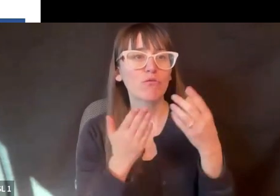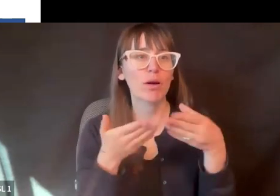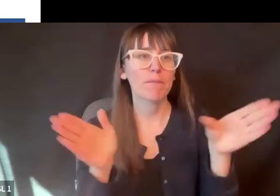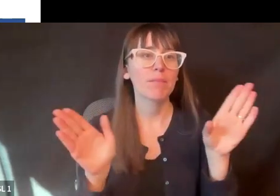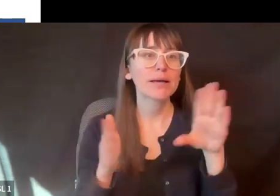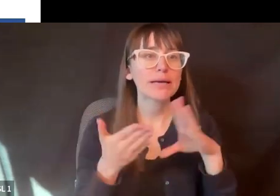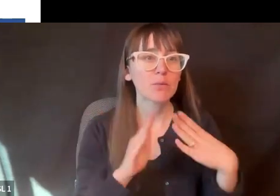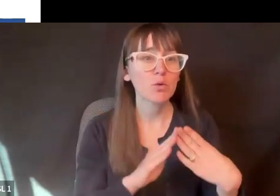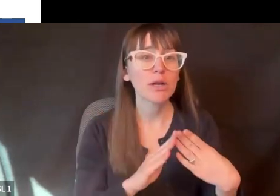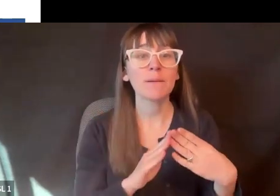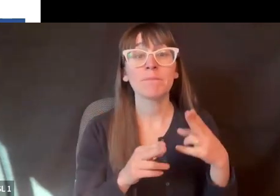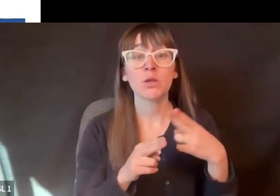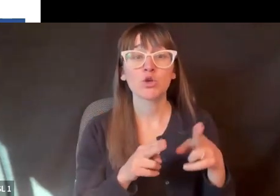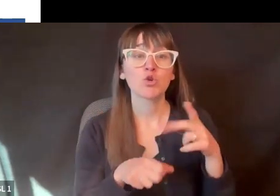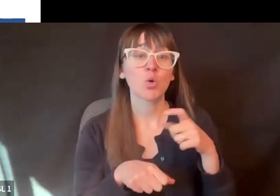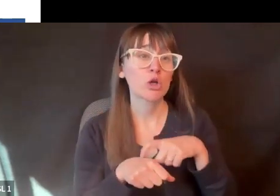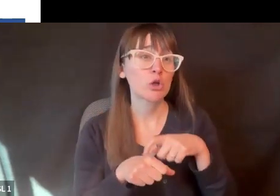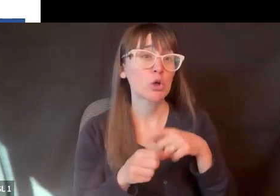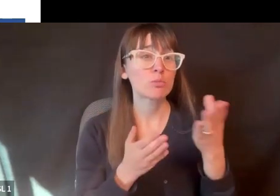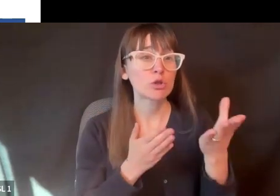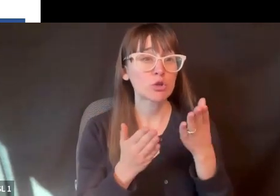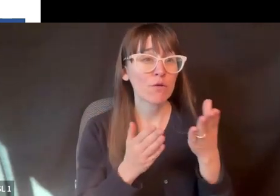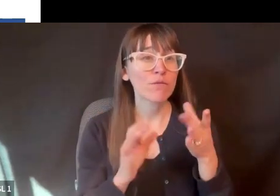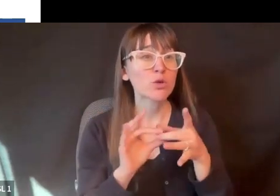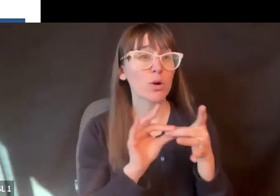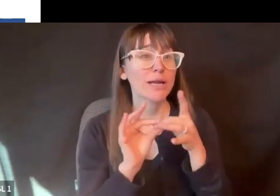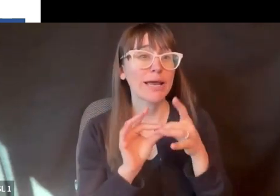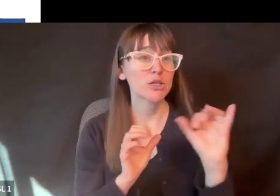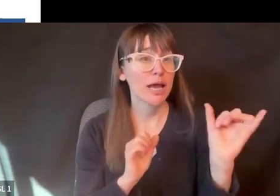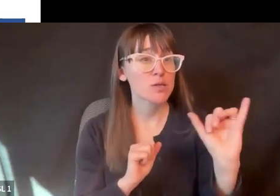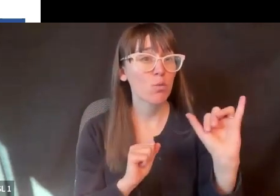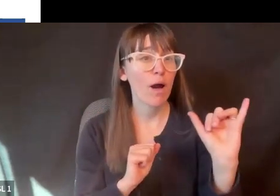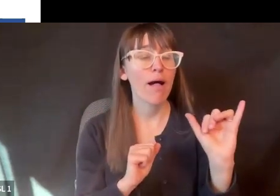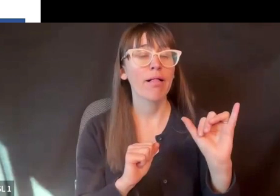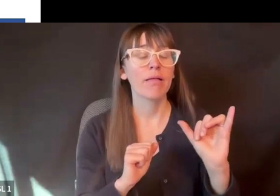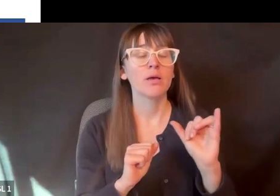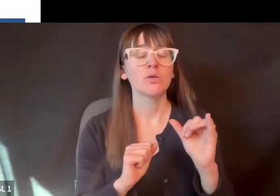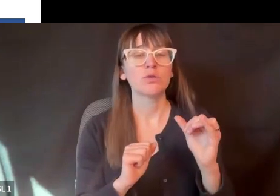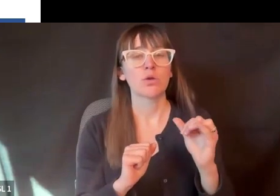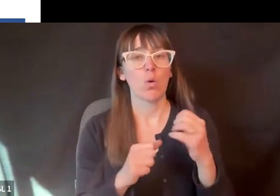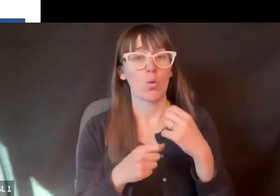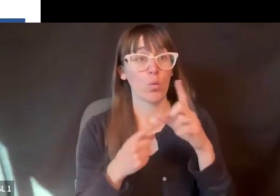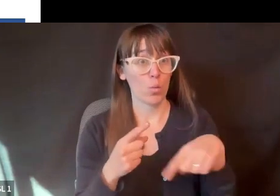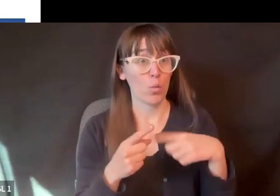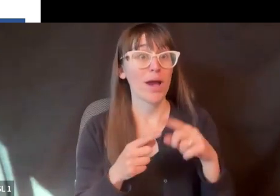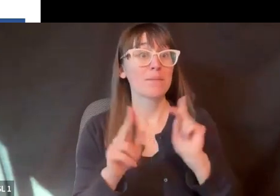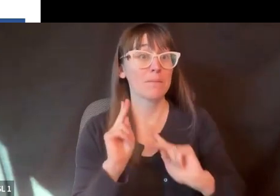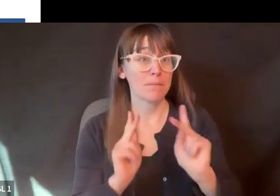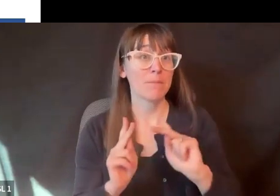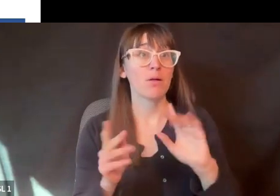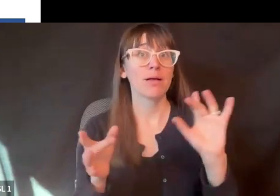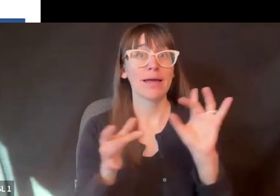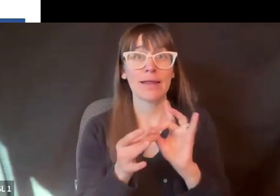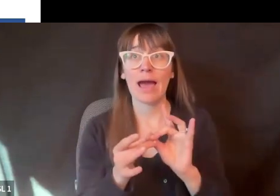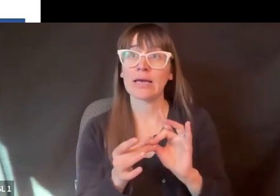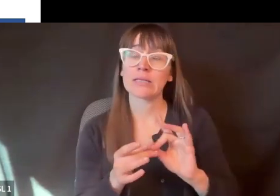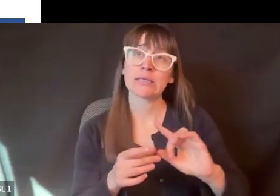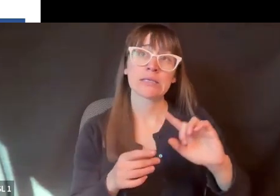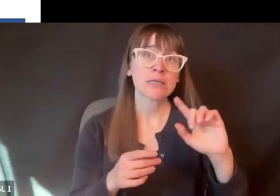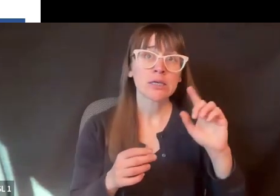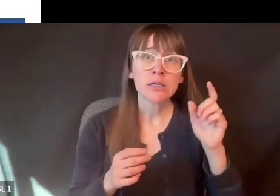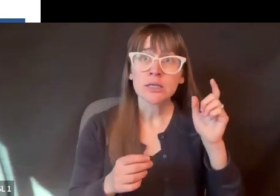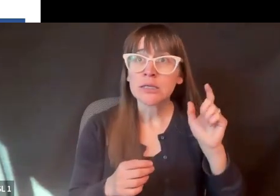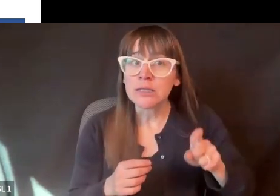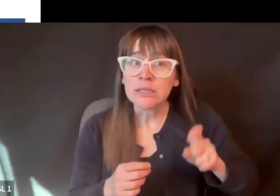the public. Also, short-term service coordination, which is really looking to make sure when people connect and they have a very